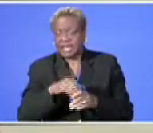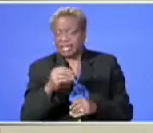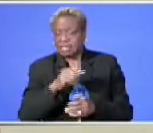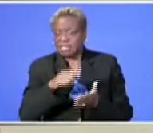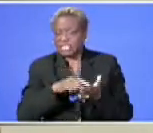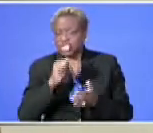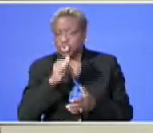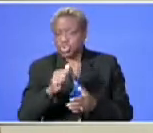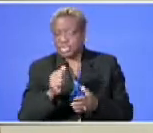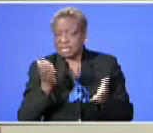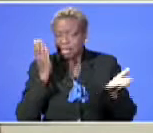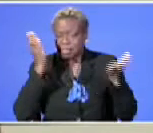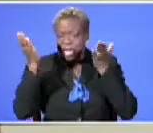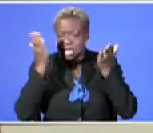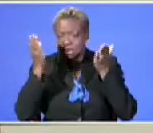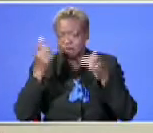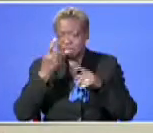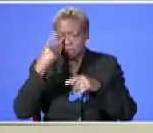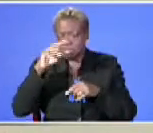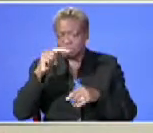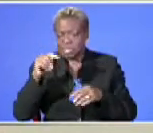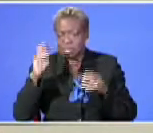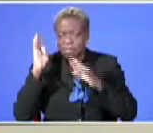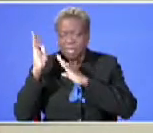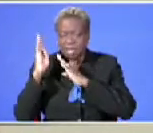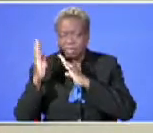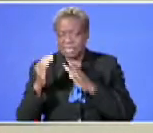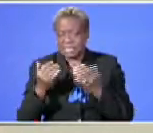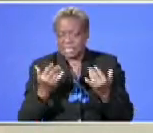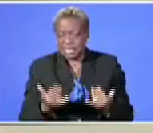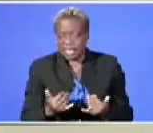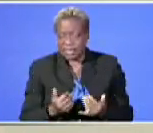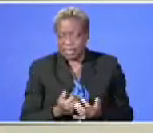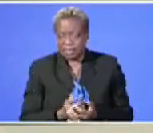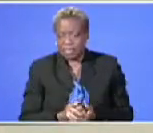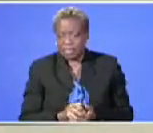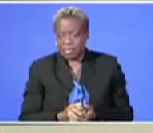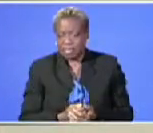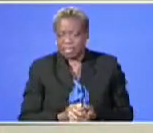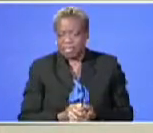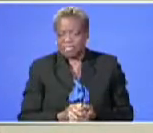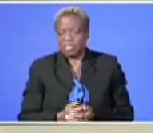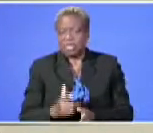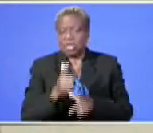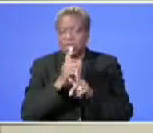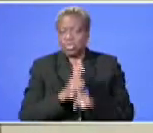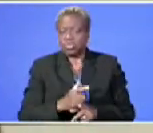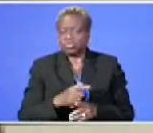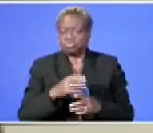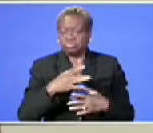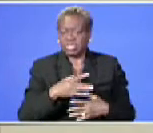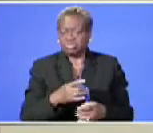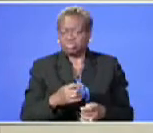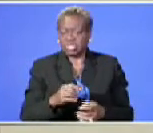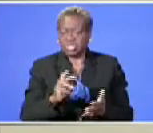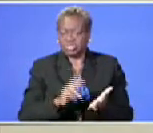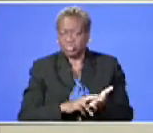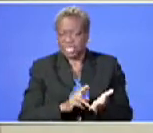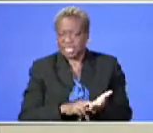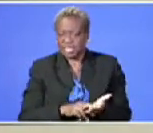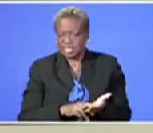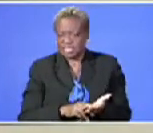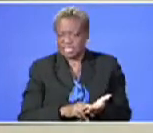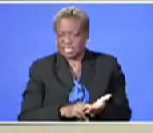for the Bahamas at present. Stimulus, either through lower interest rates or relaxed credit policies, would result